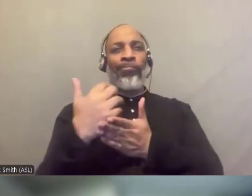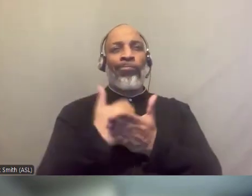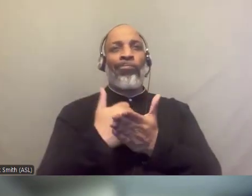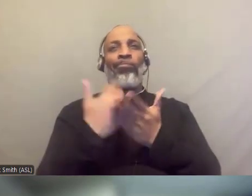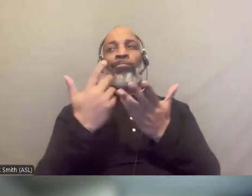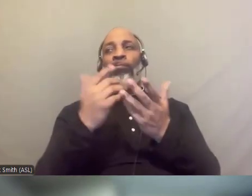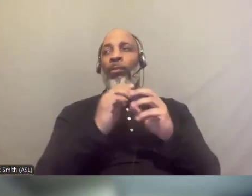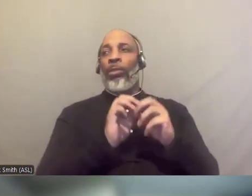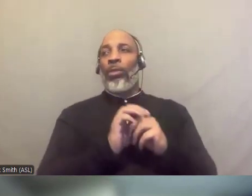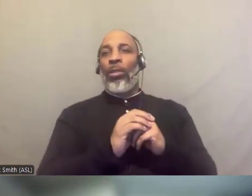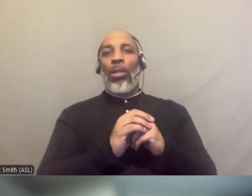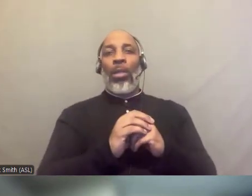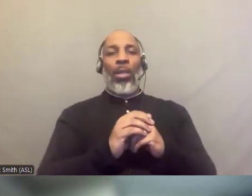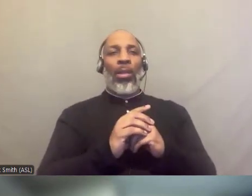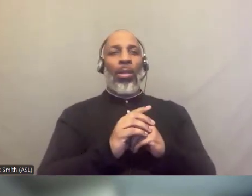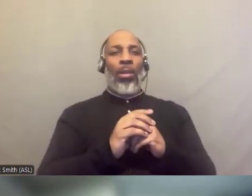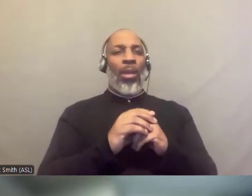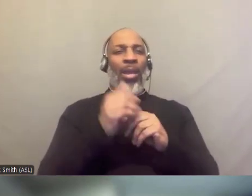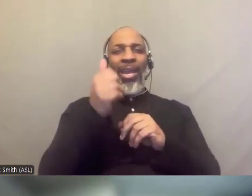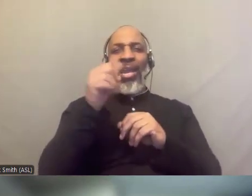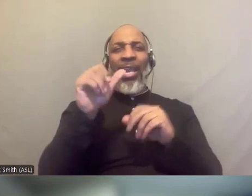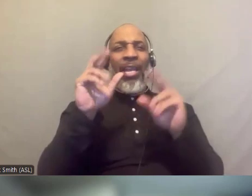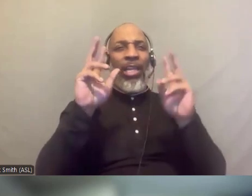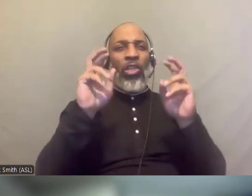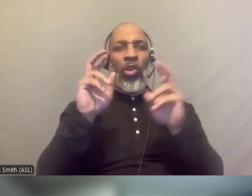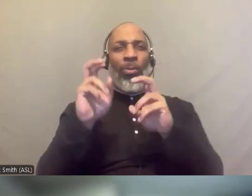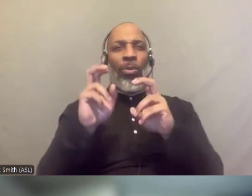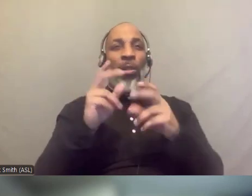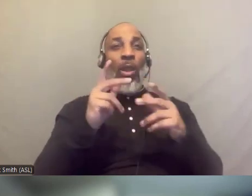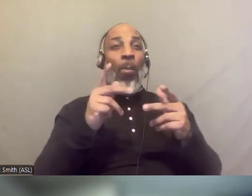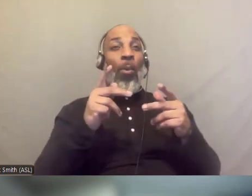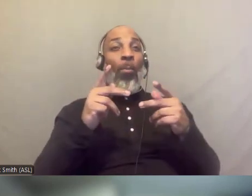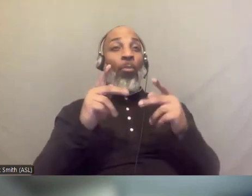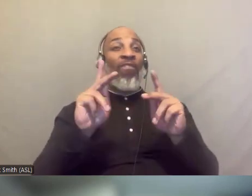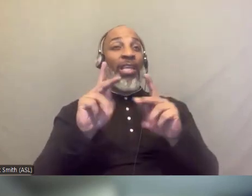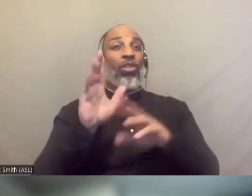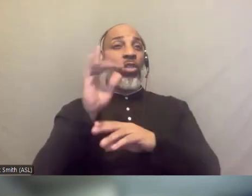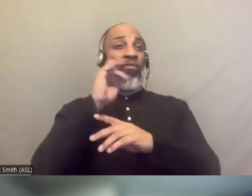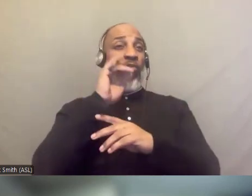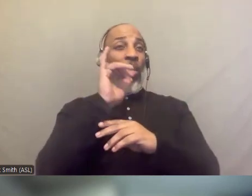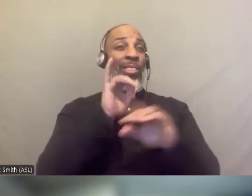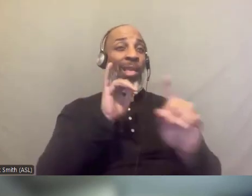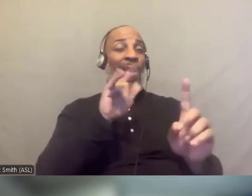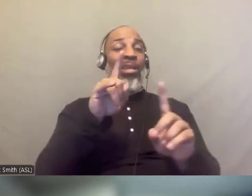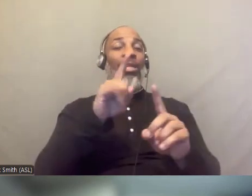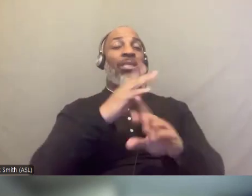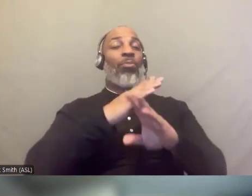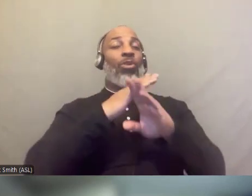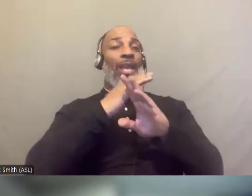disability. So really, any terms, conditions, or privileges of that employment is protected.